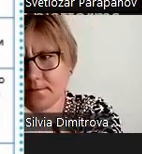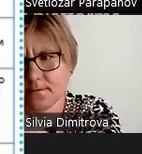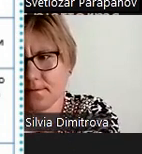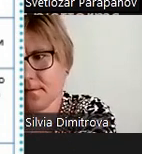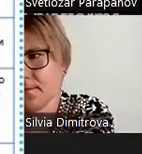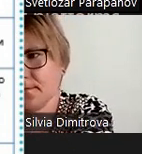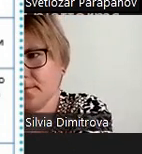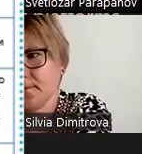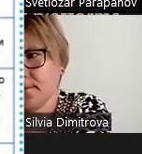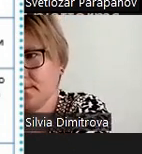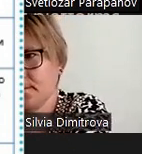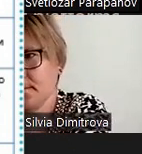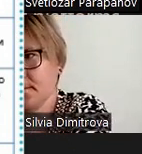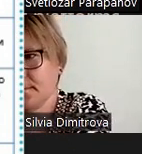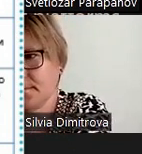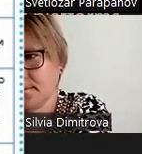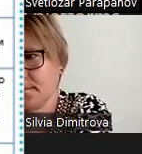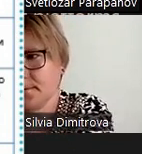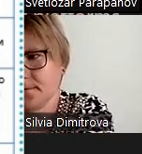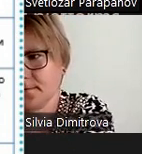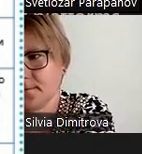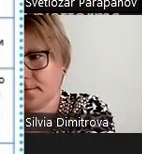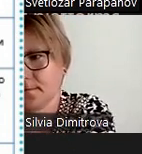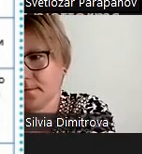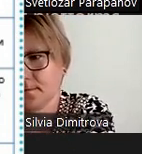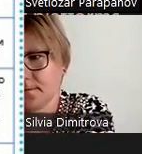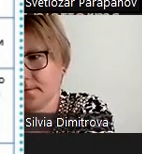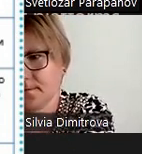And this can be adapted to your needs. So for us, we checked